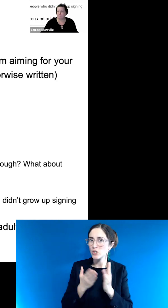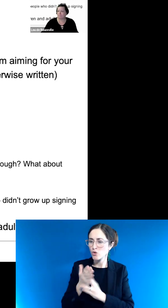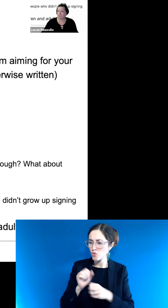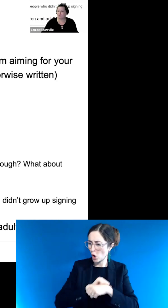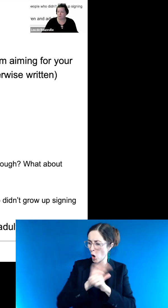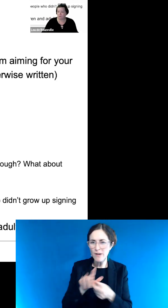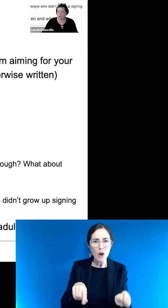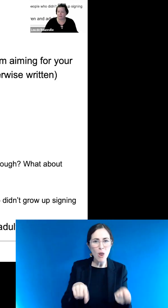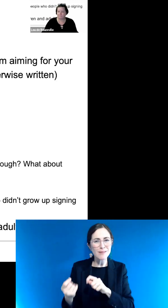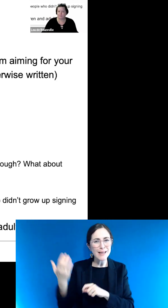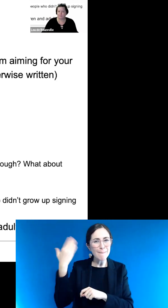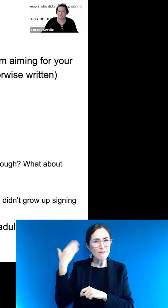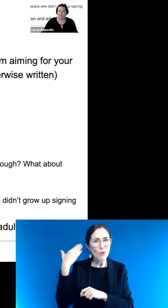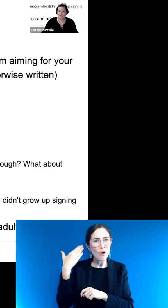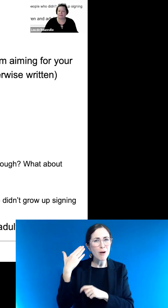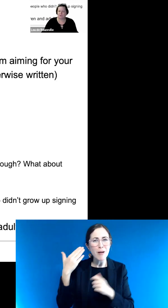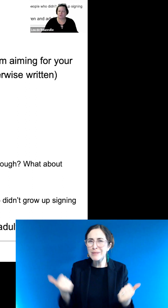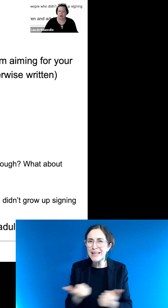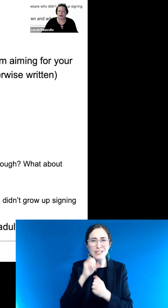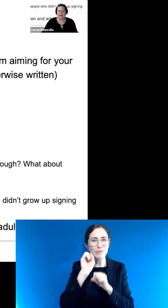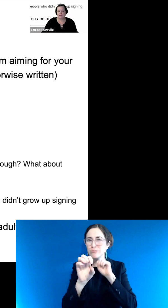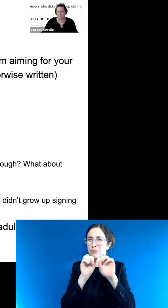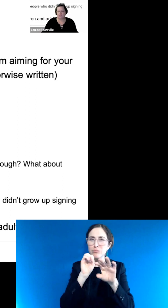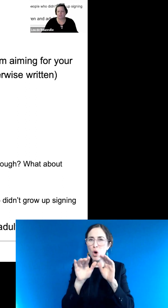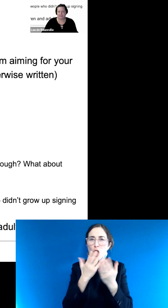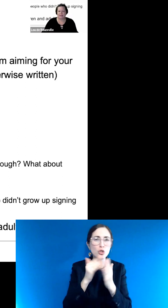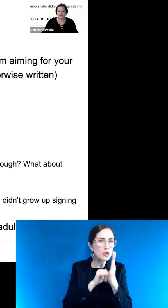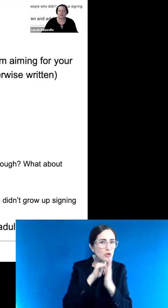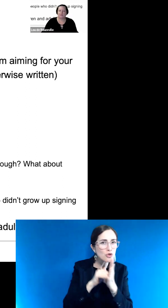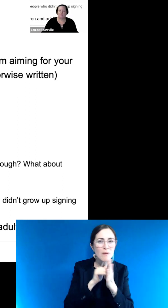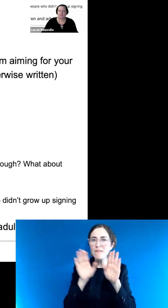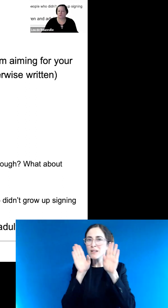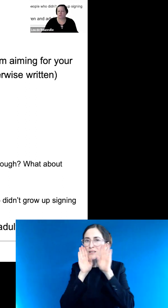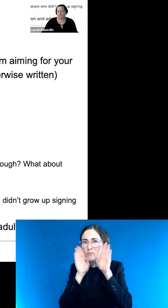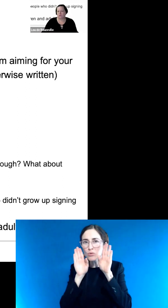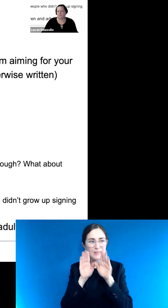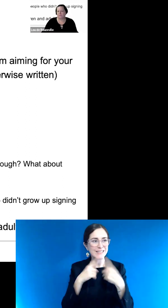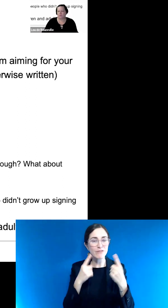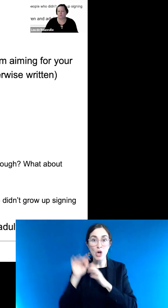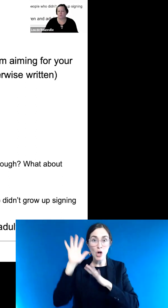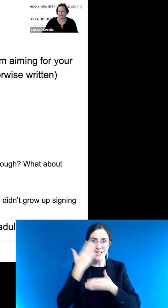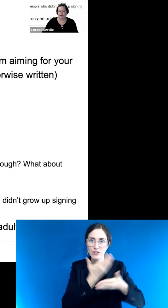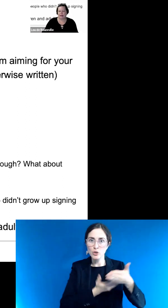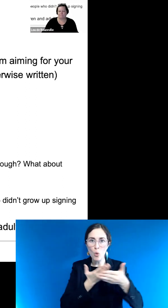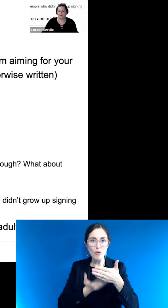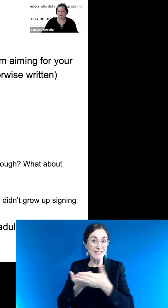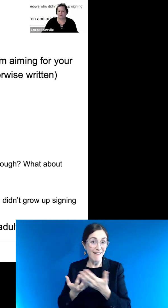started putting up stories online, but try as much as you can tell to watch stories by